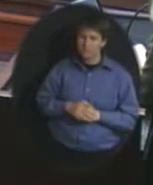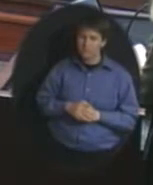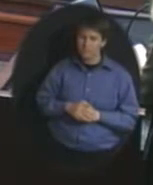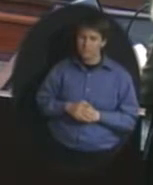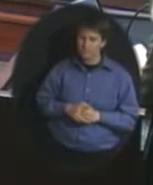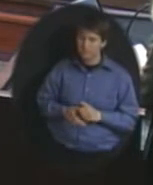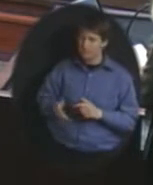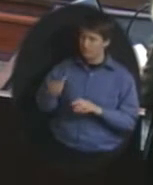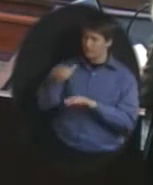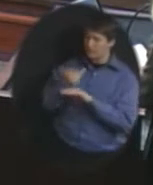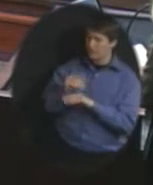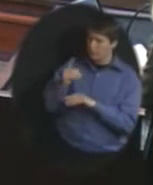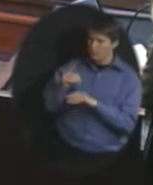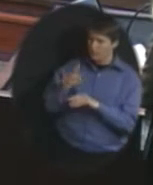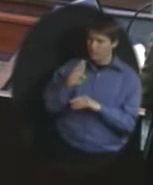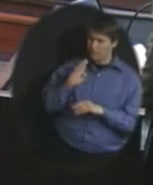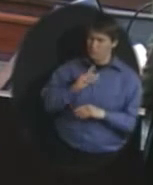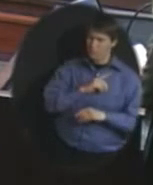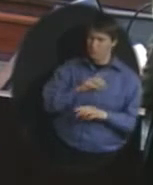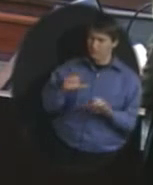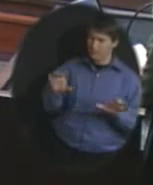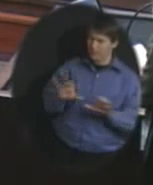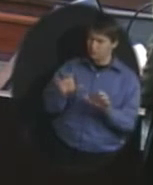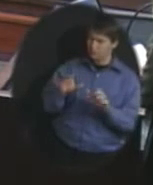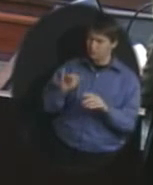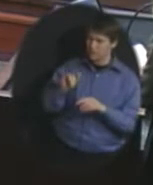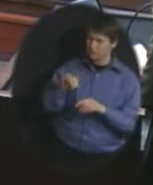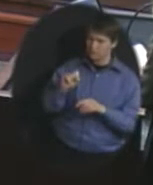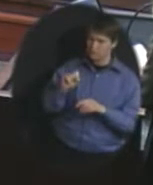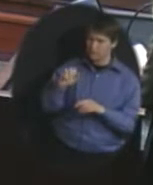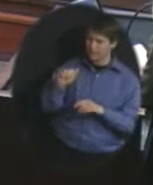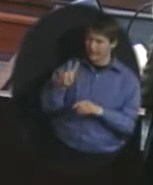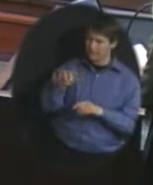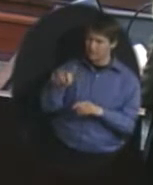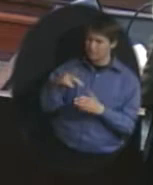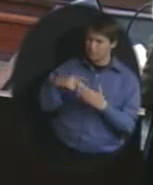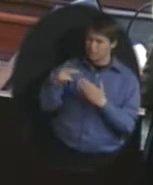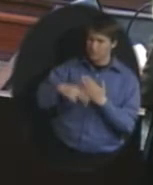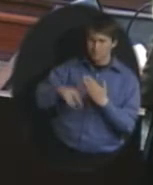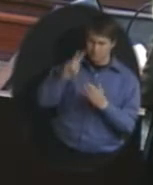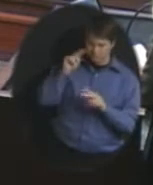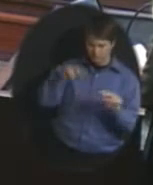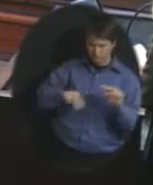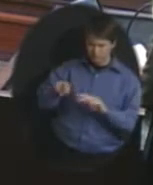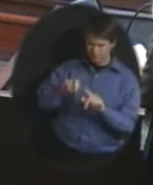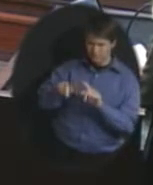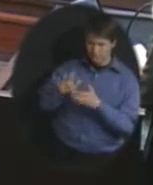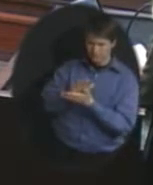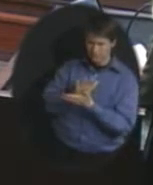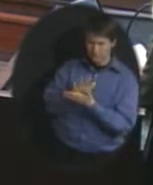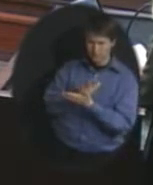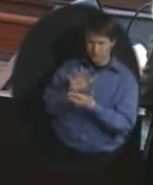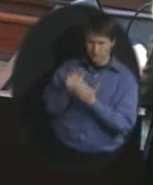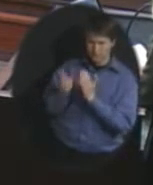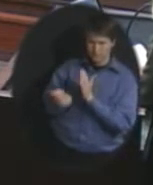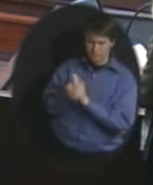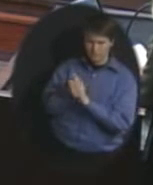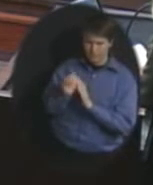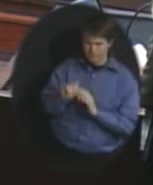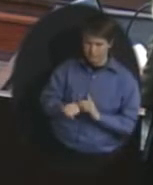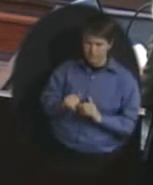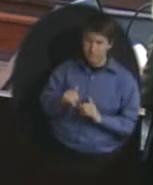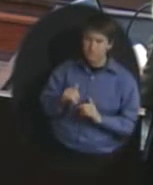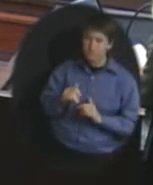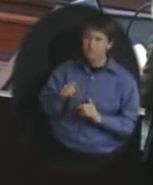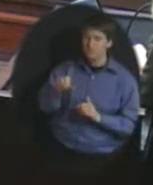board action items is approval of the Avid program, and I was going through the documents that are attached to that.